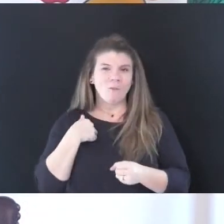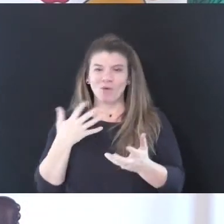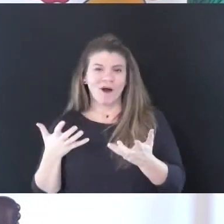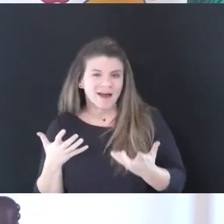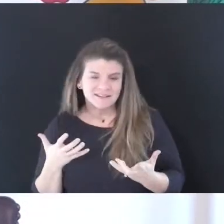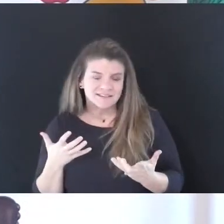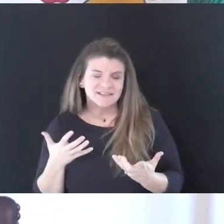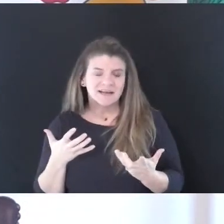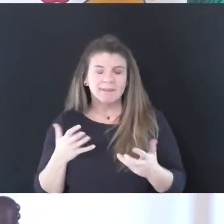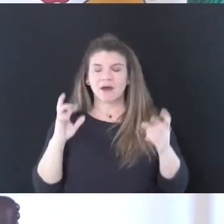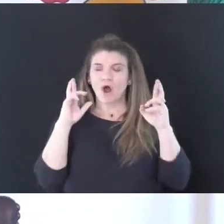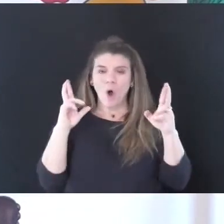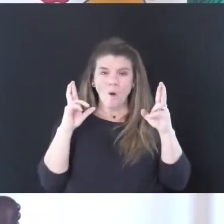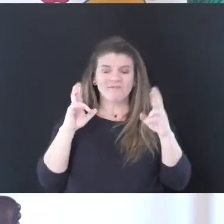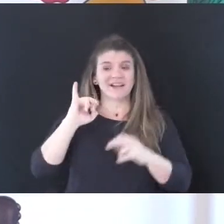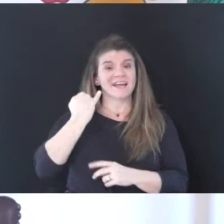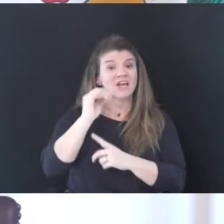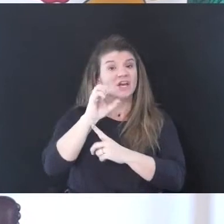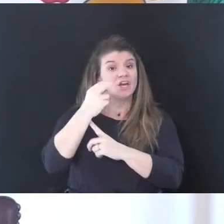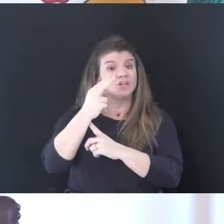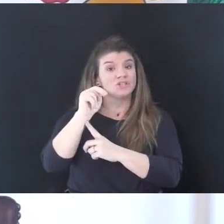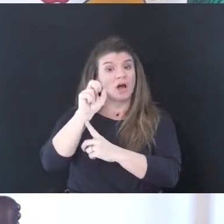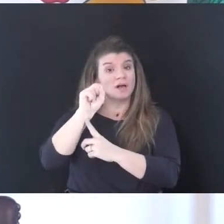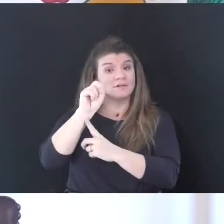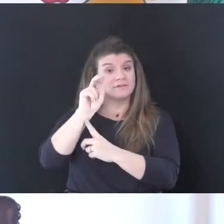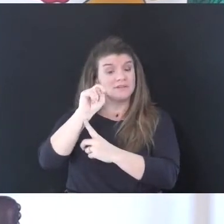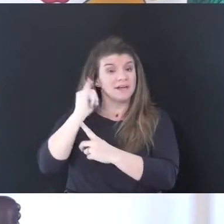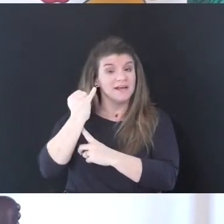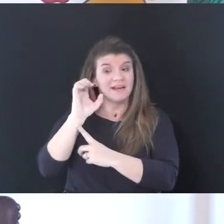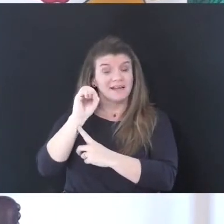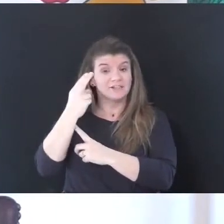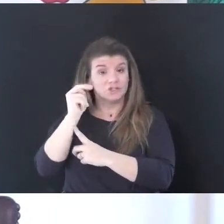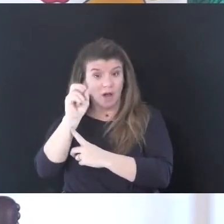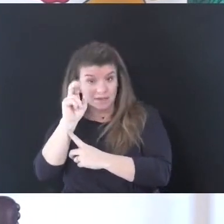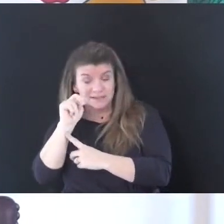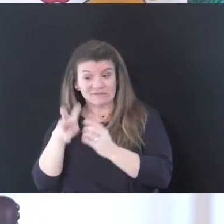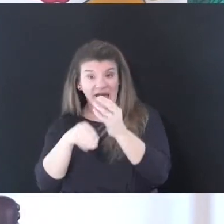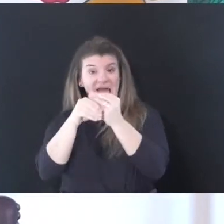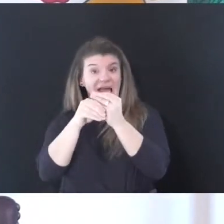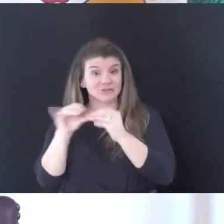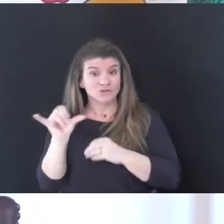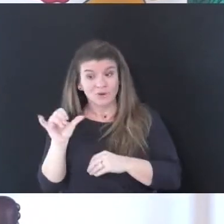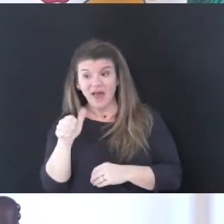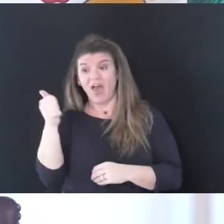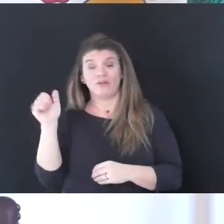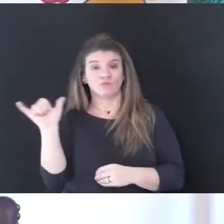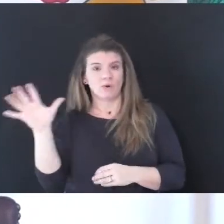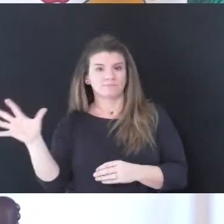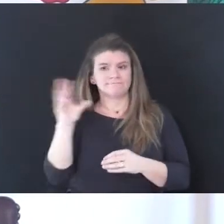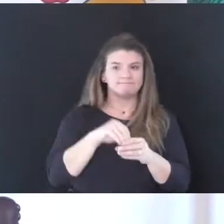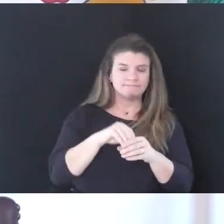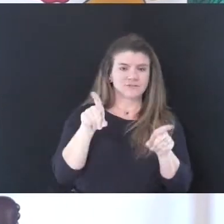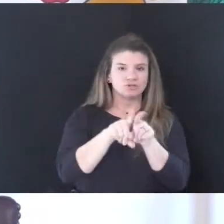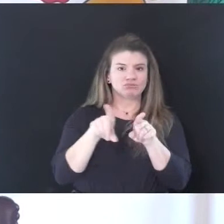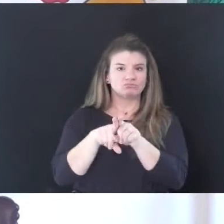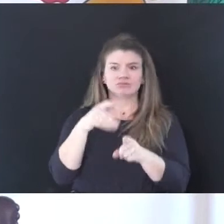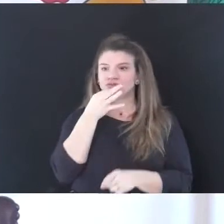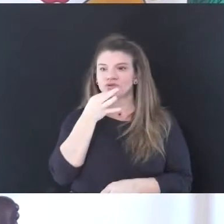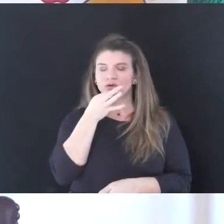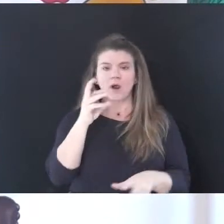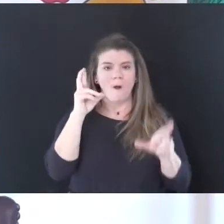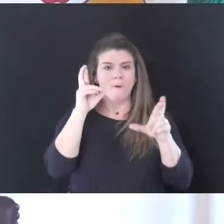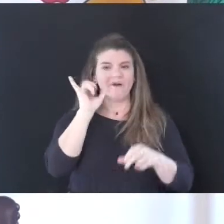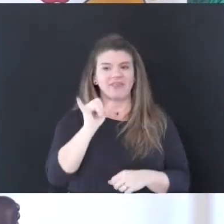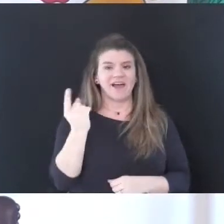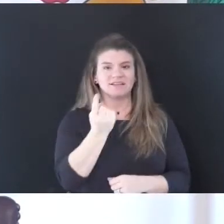But hopefully Johnson & Johnson will come online, and or others, and hopefully this will be something that'll be